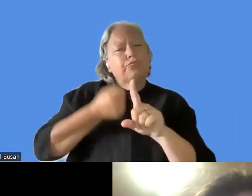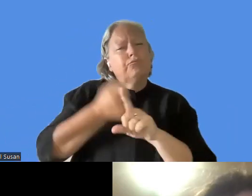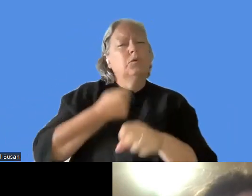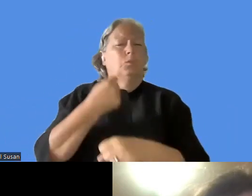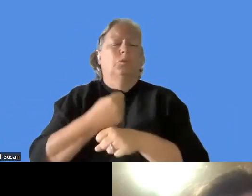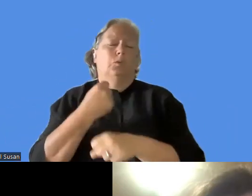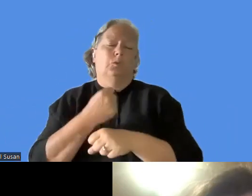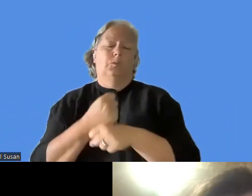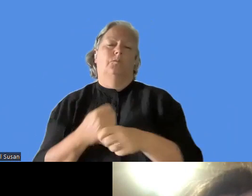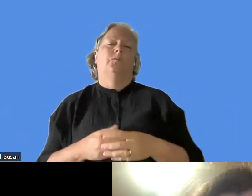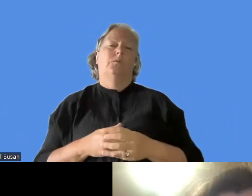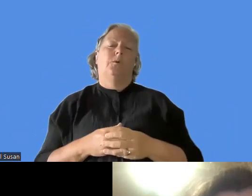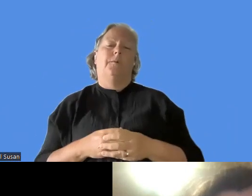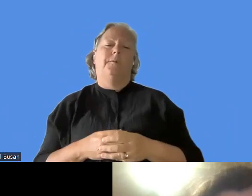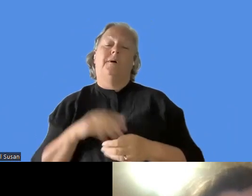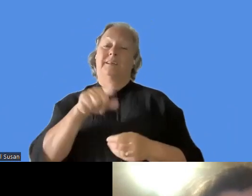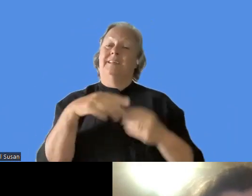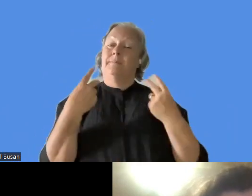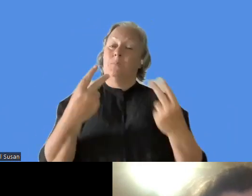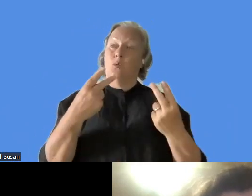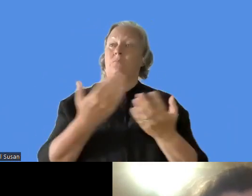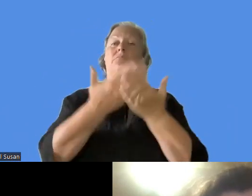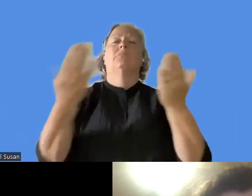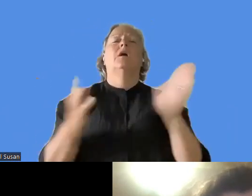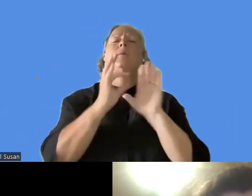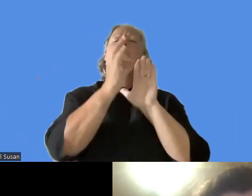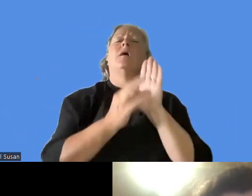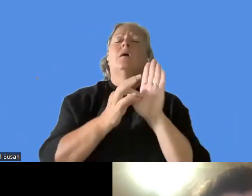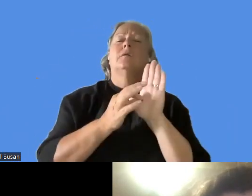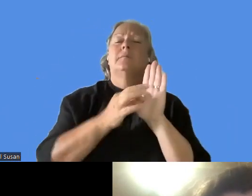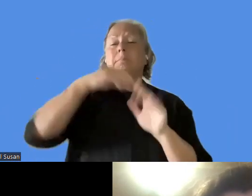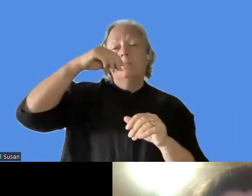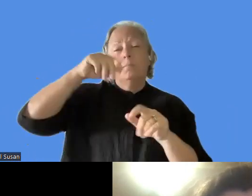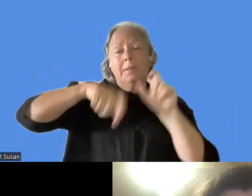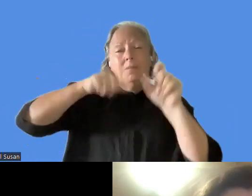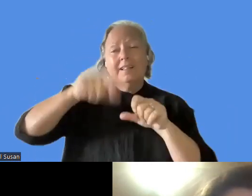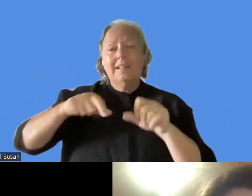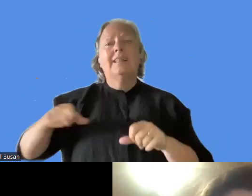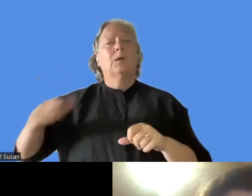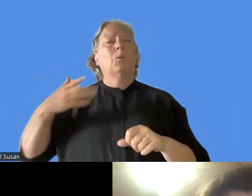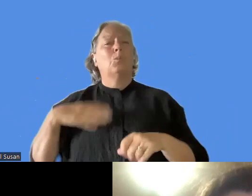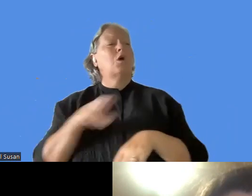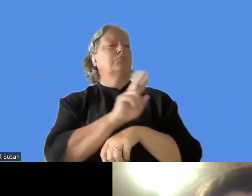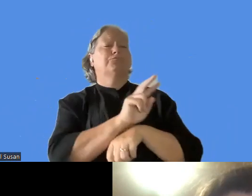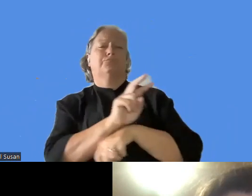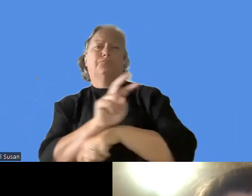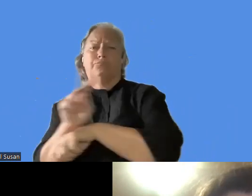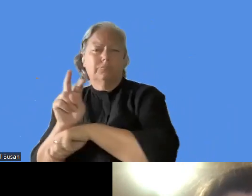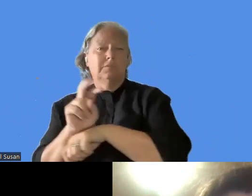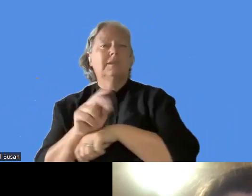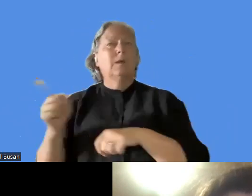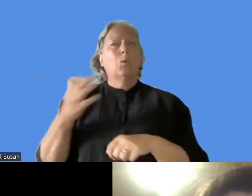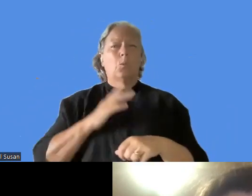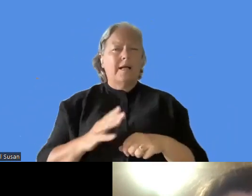So this is critical for policymakers to be able to monitor the situation of persons with disabilities and develop